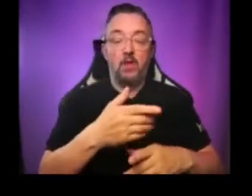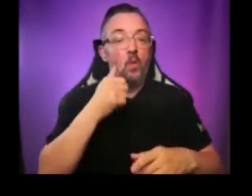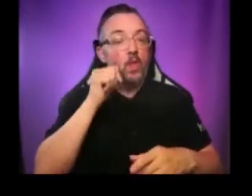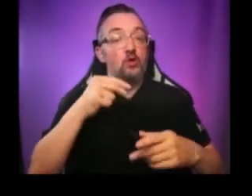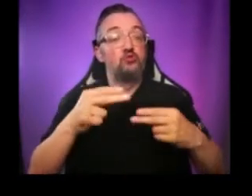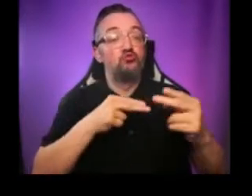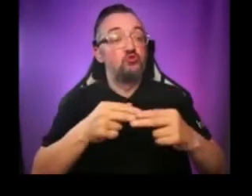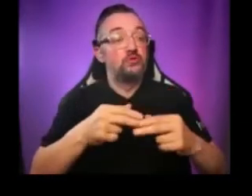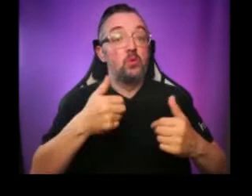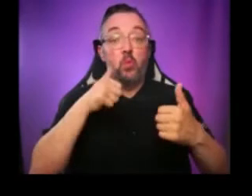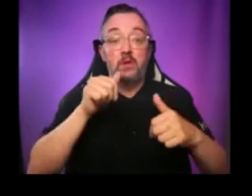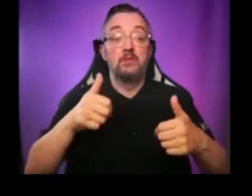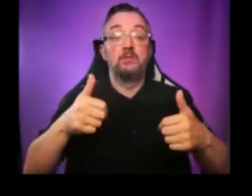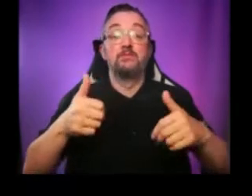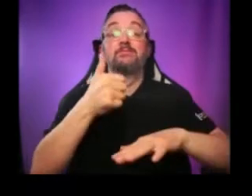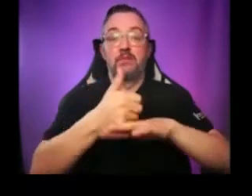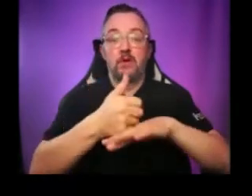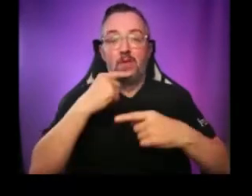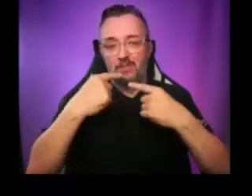these services as they develop.